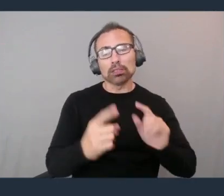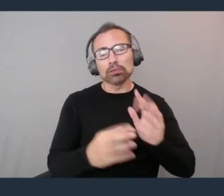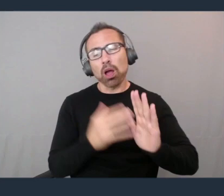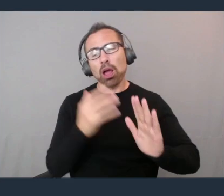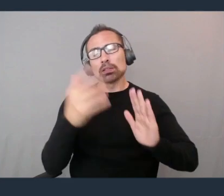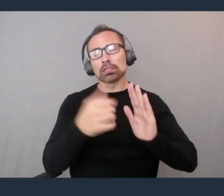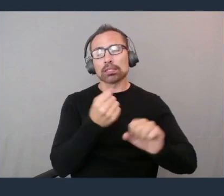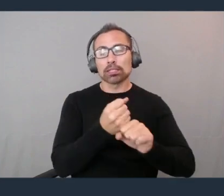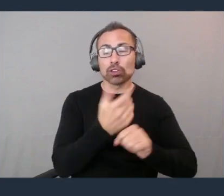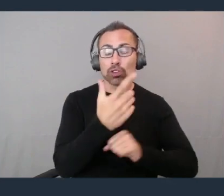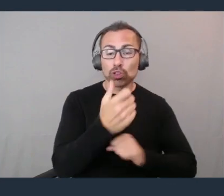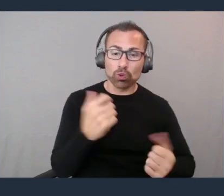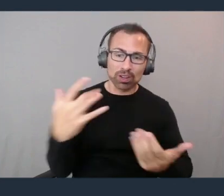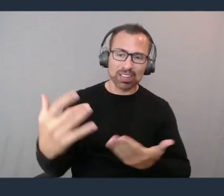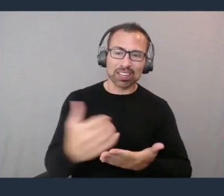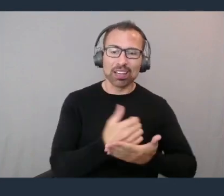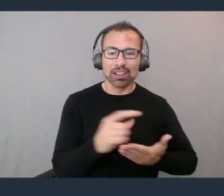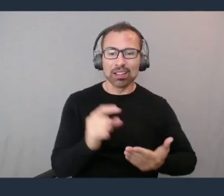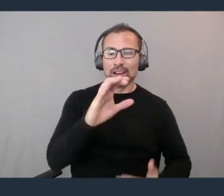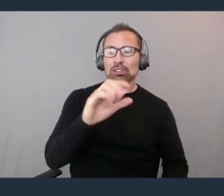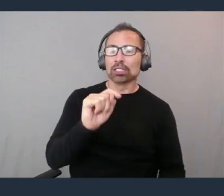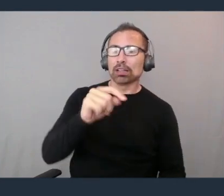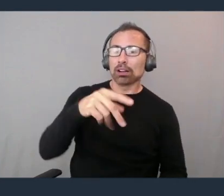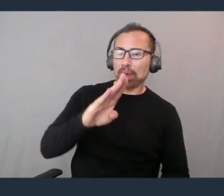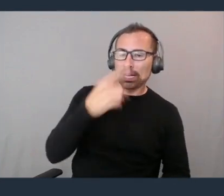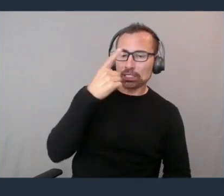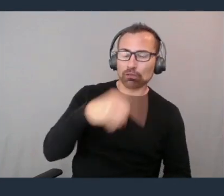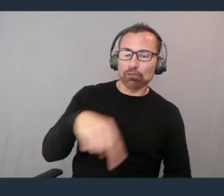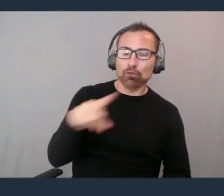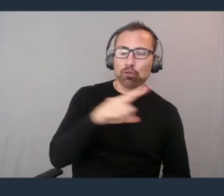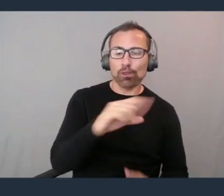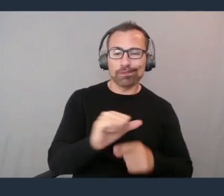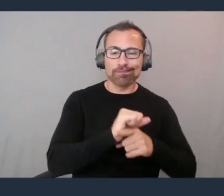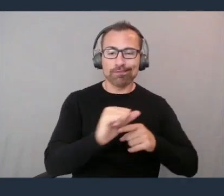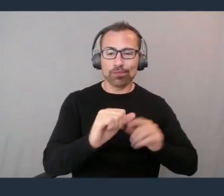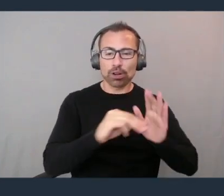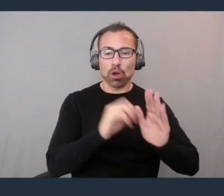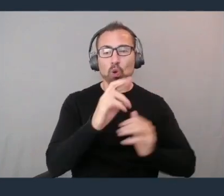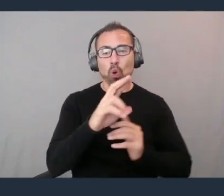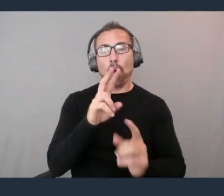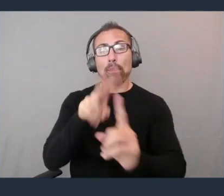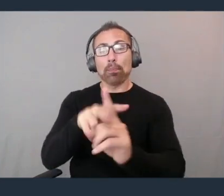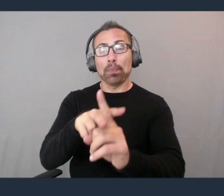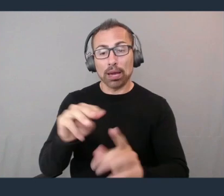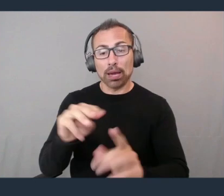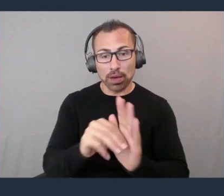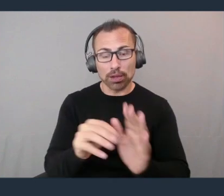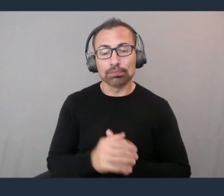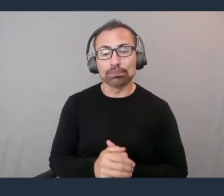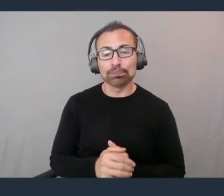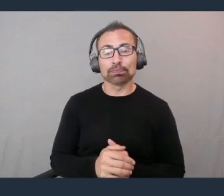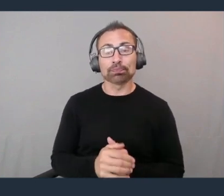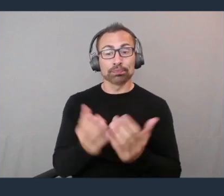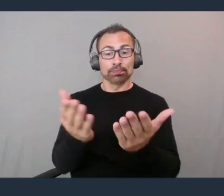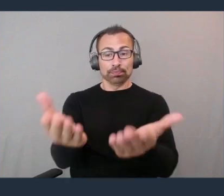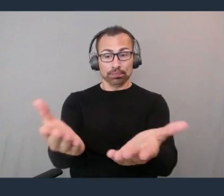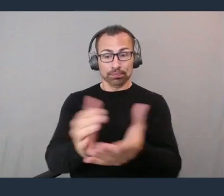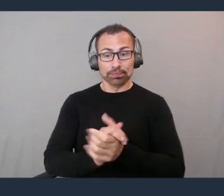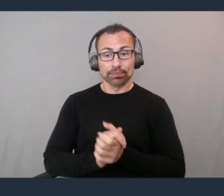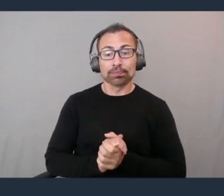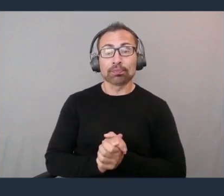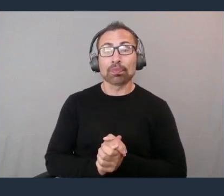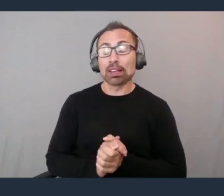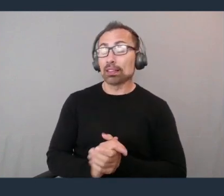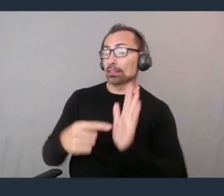to train your model or to apply a model to it. Here's a sample end-to-end strategy on how you